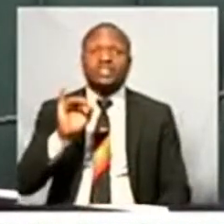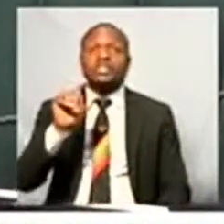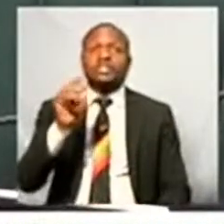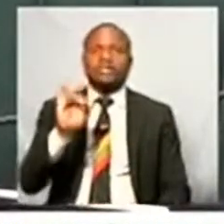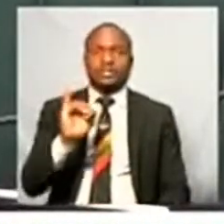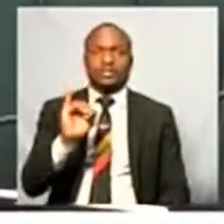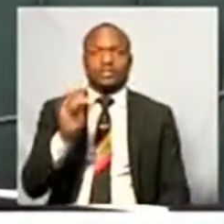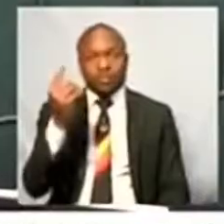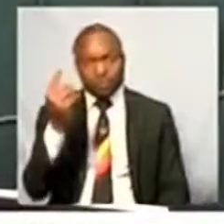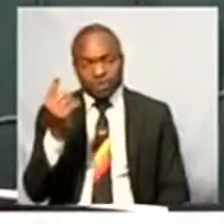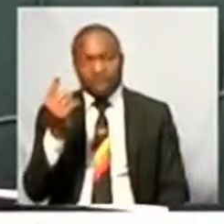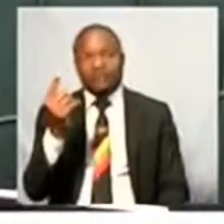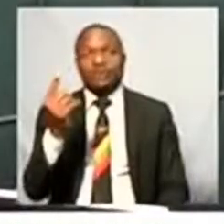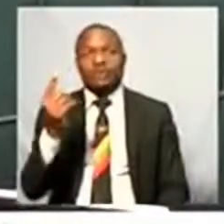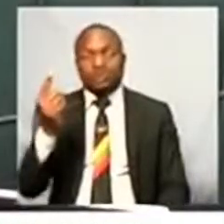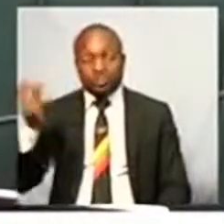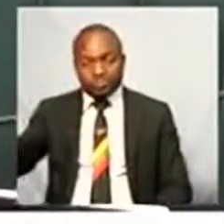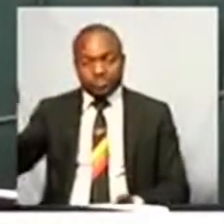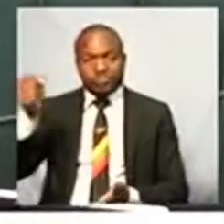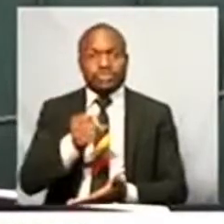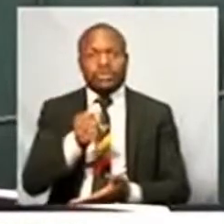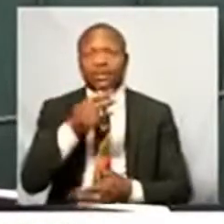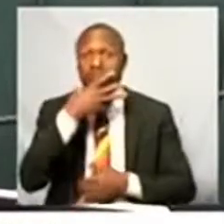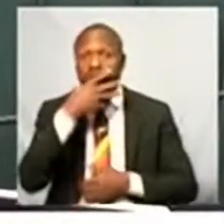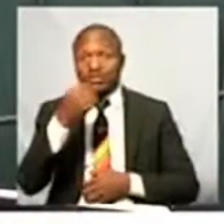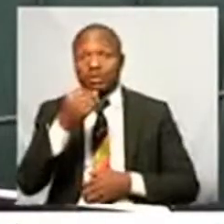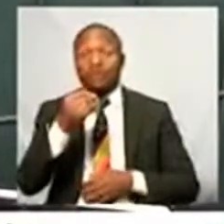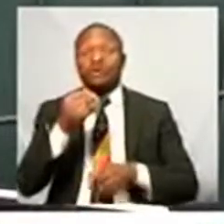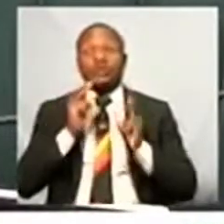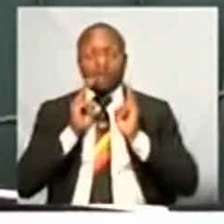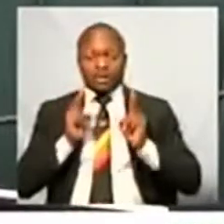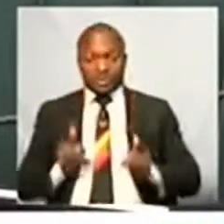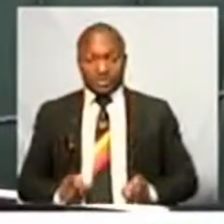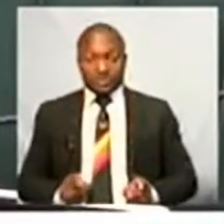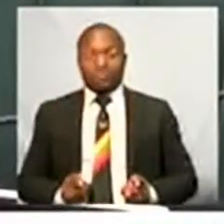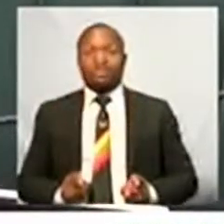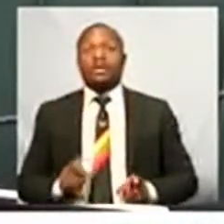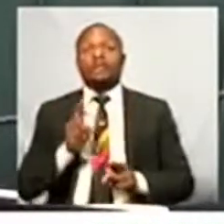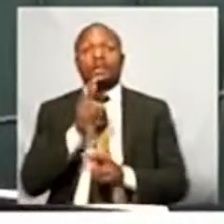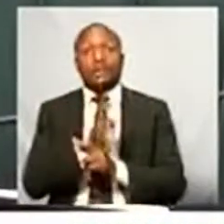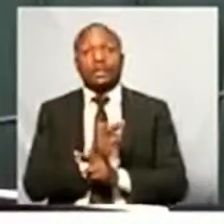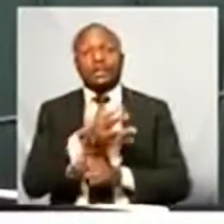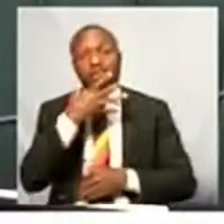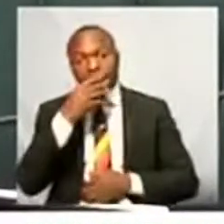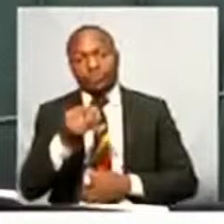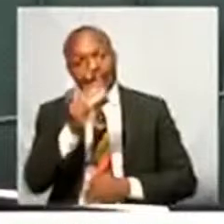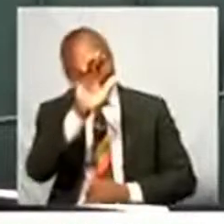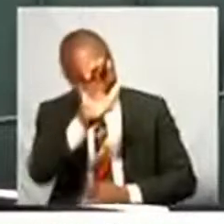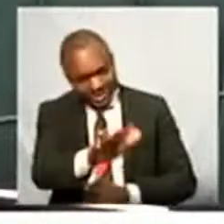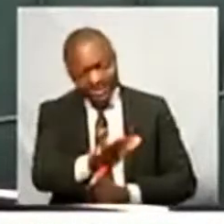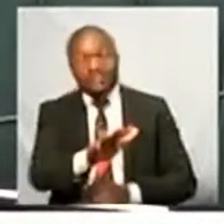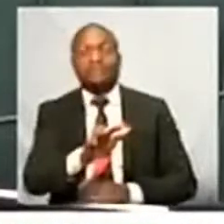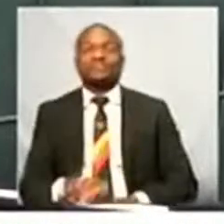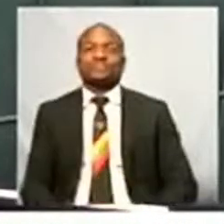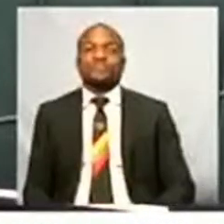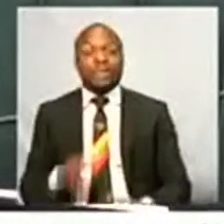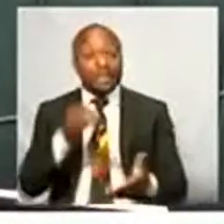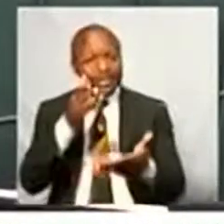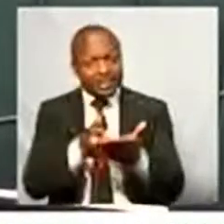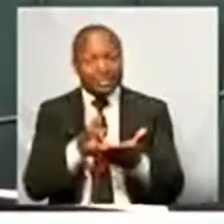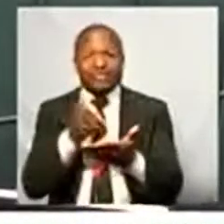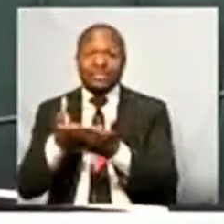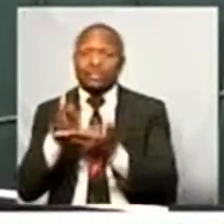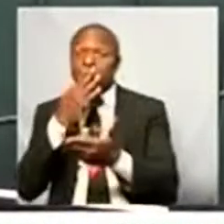that have been employed in one of the commissions. In the Human Rights Commission, we also have such people. So these are deliberate policies as